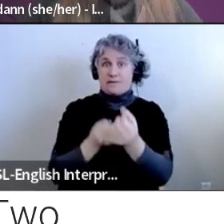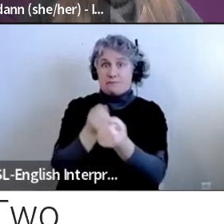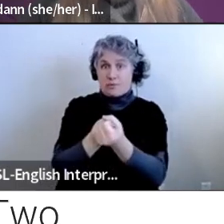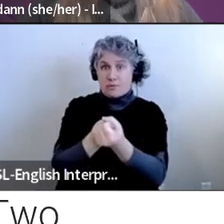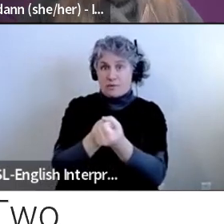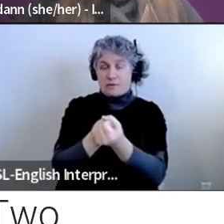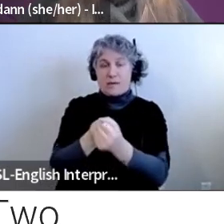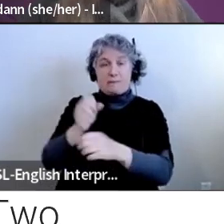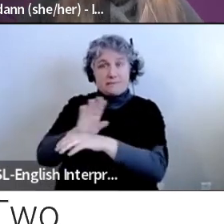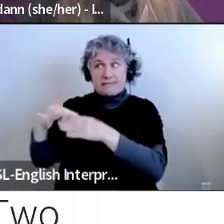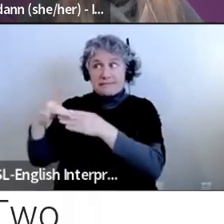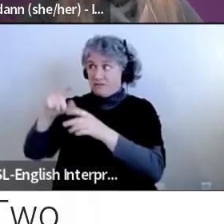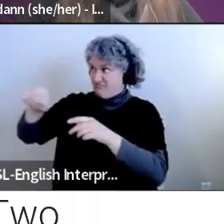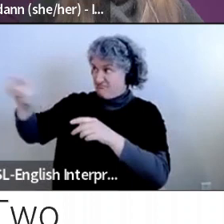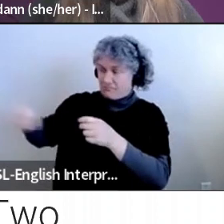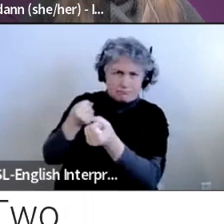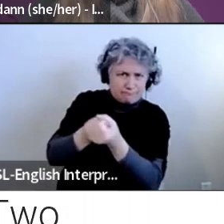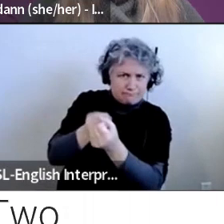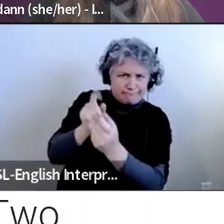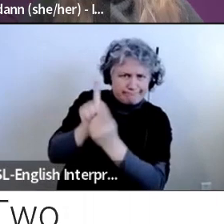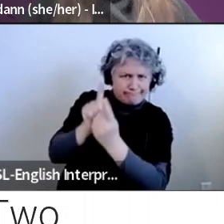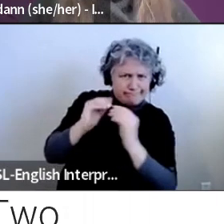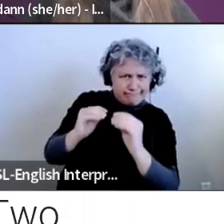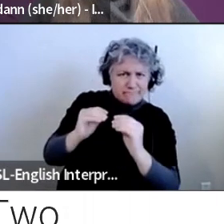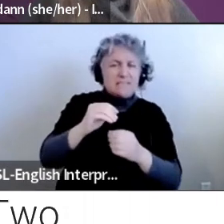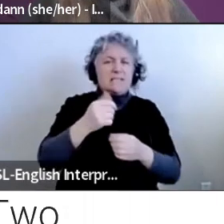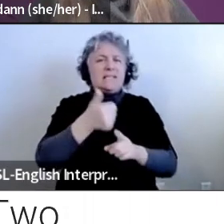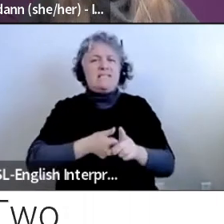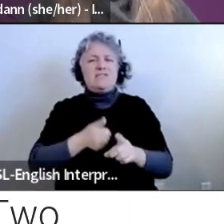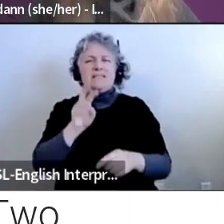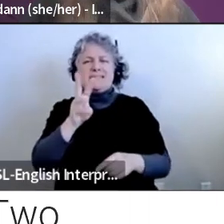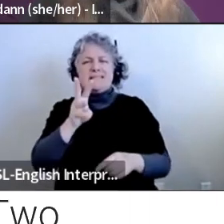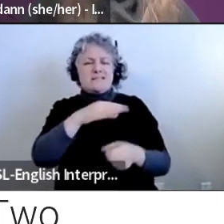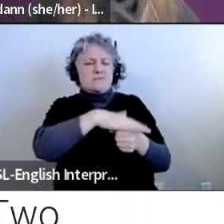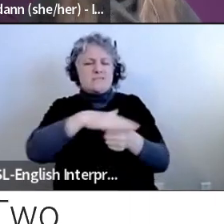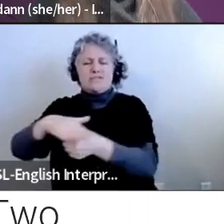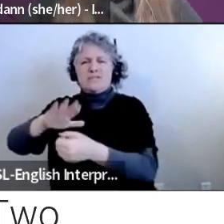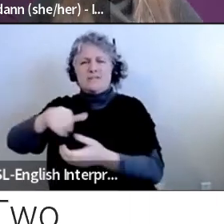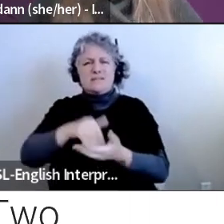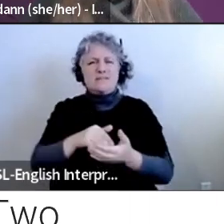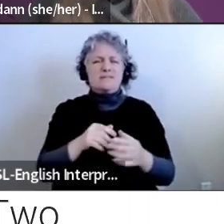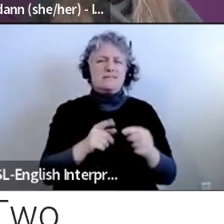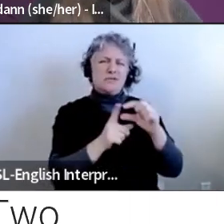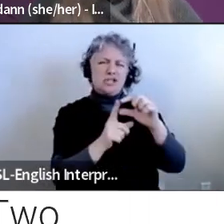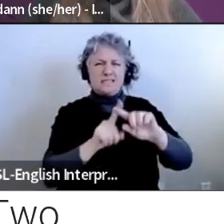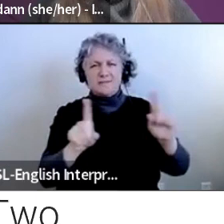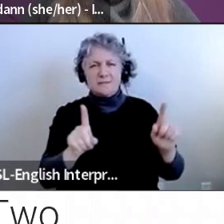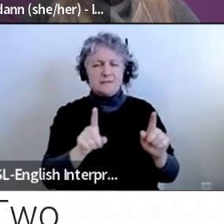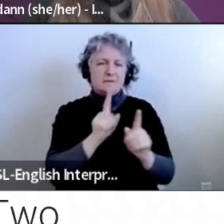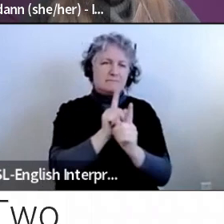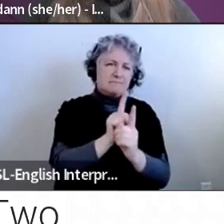leaders. So each regional innovation center uses a bit different terminology. You might hear mentor, you might hear advisor, you might